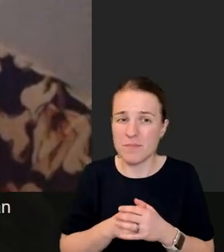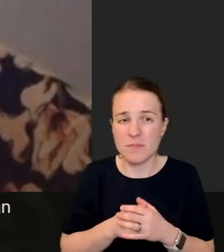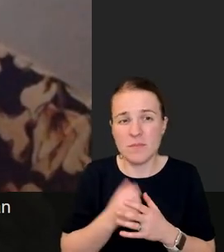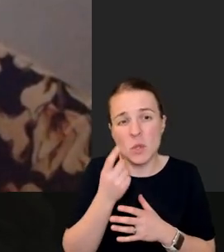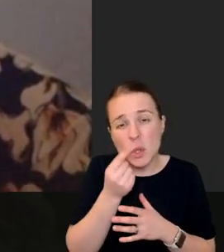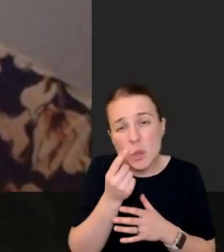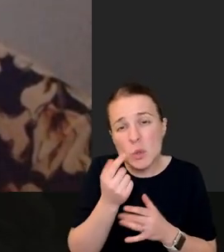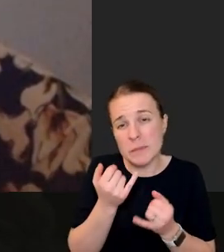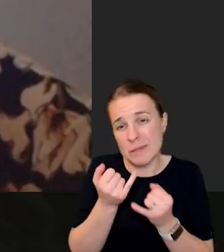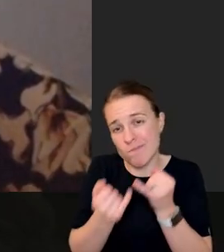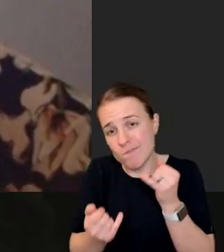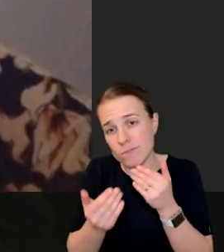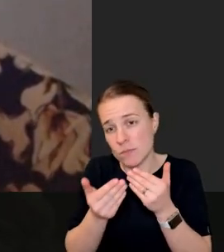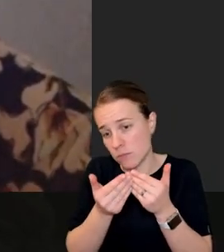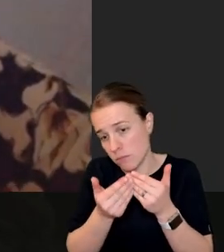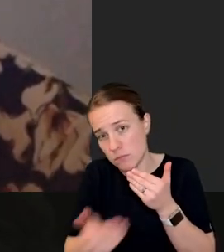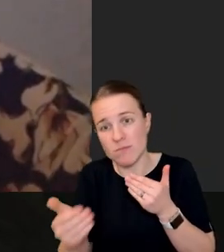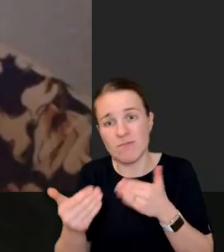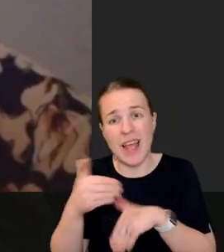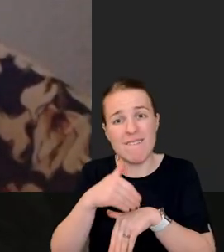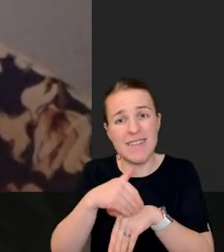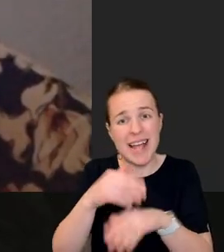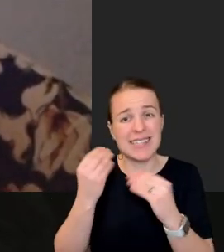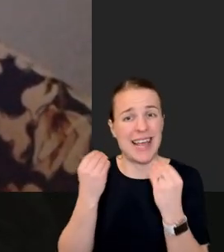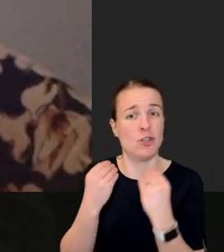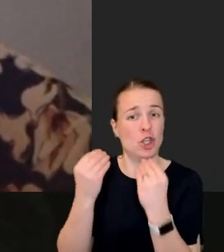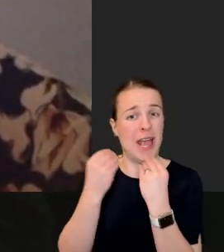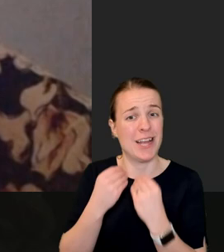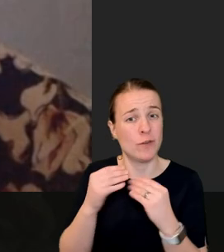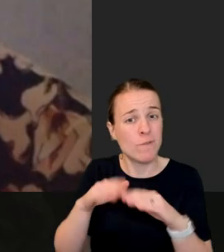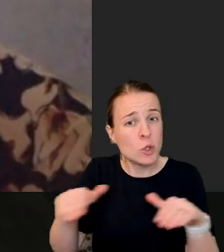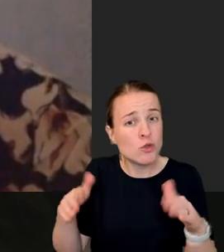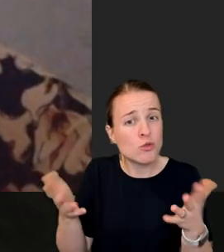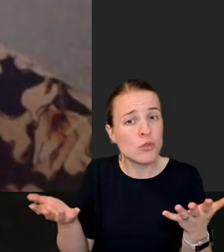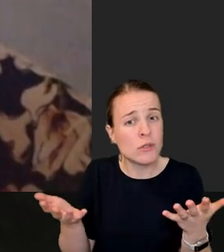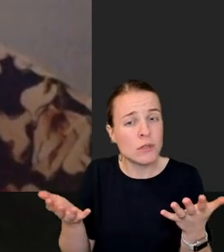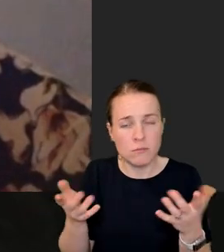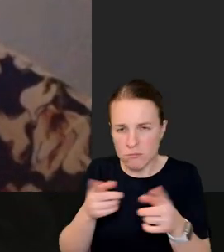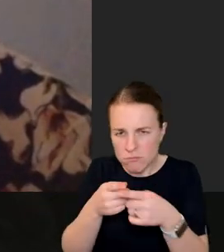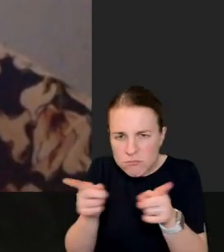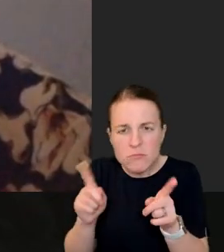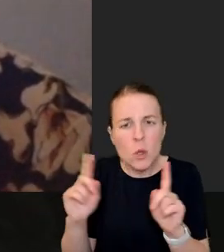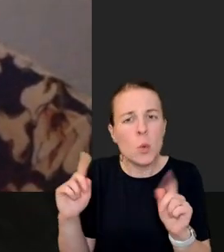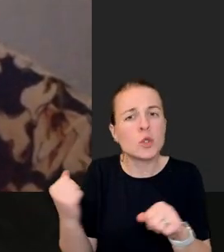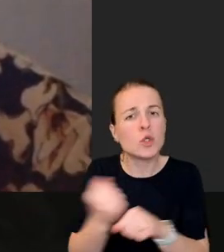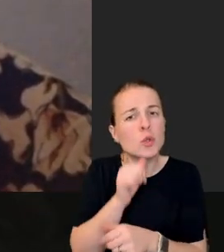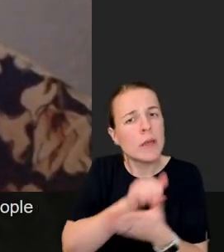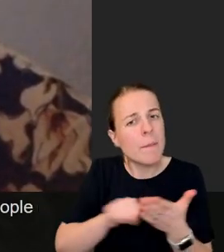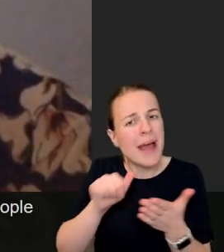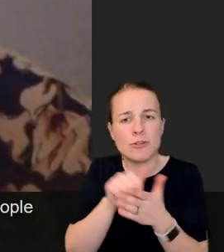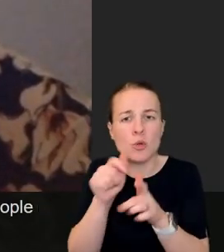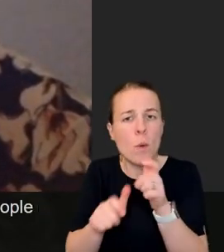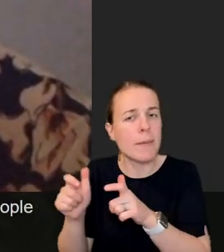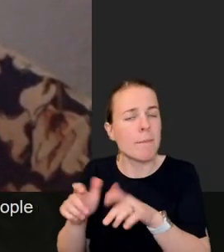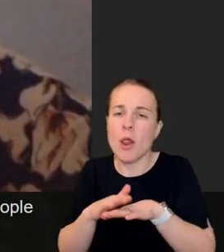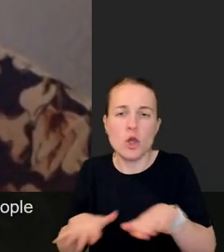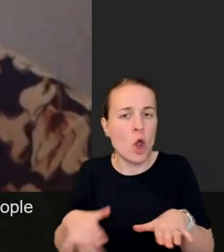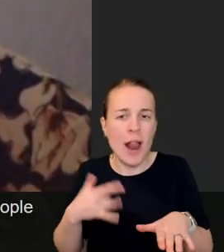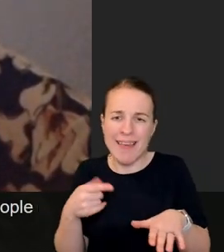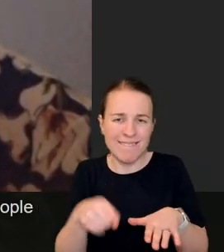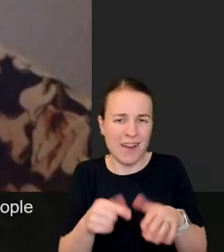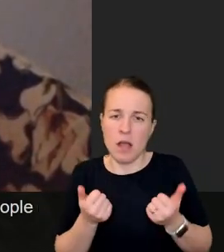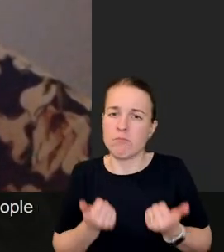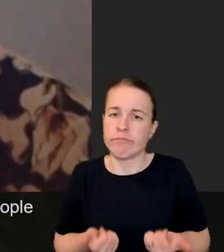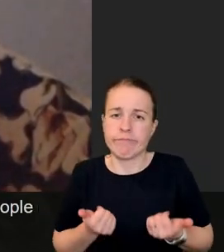further effect in their education. So what are you doing to ensure people are not living like this? And how are you helping those who are